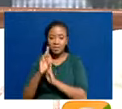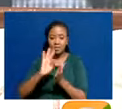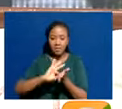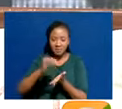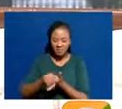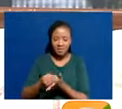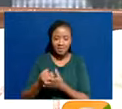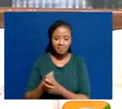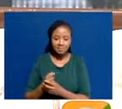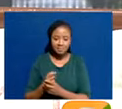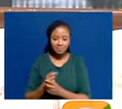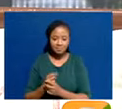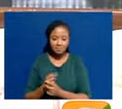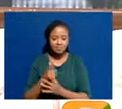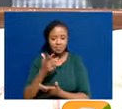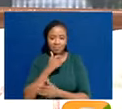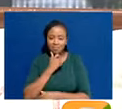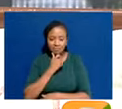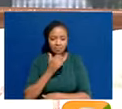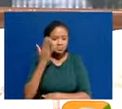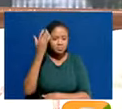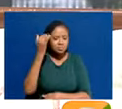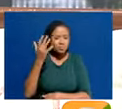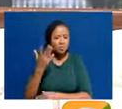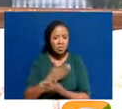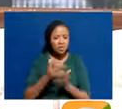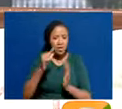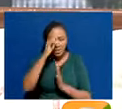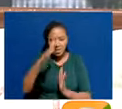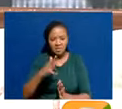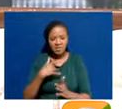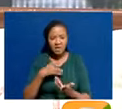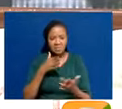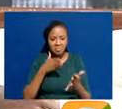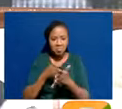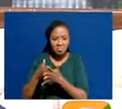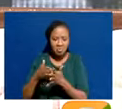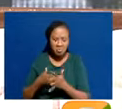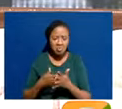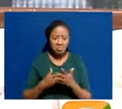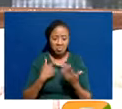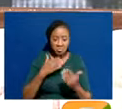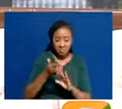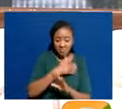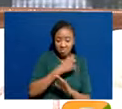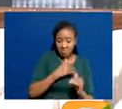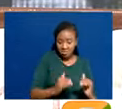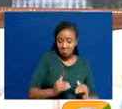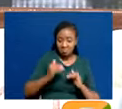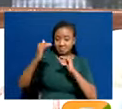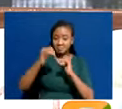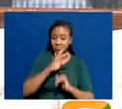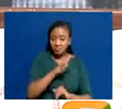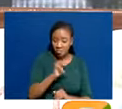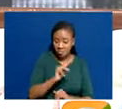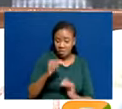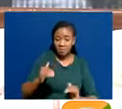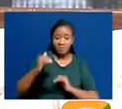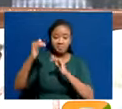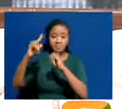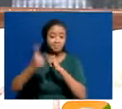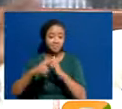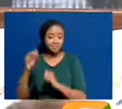look, why would any governor resist development in every ward? I moved it up from 4 million to 6 million shillings. Every ward in Nairobi,